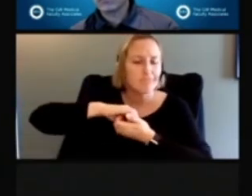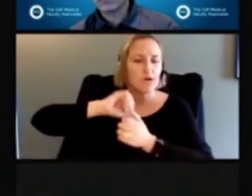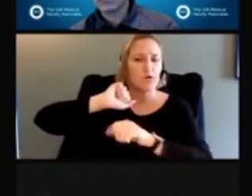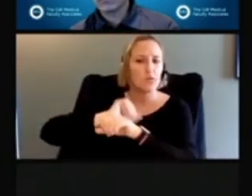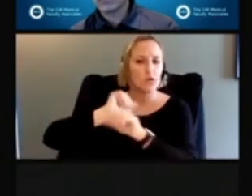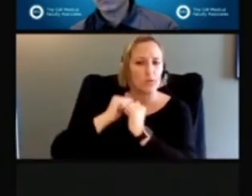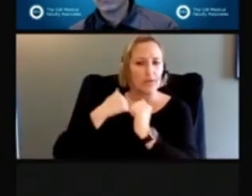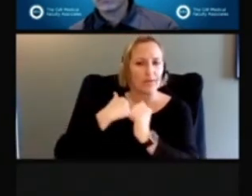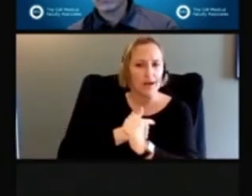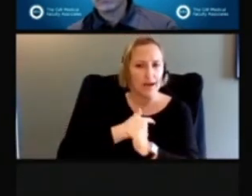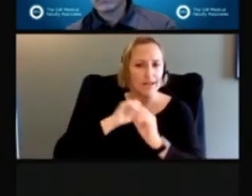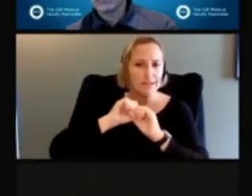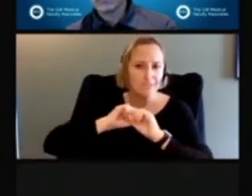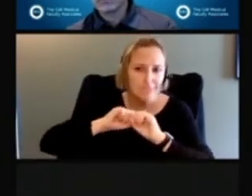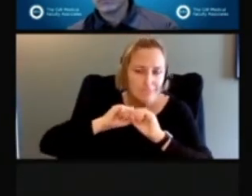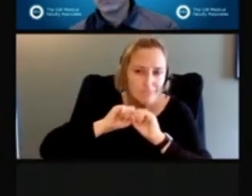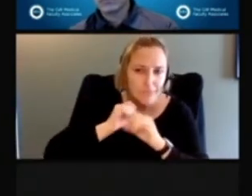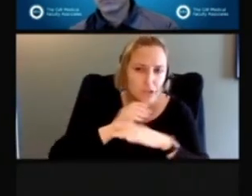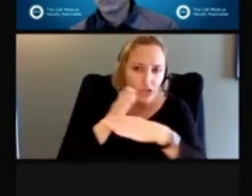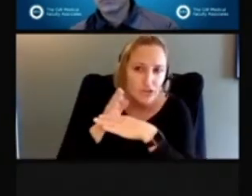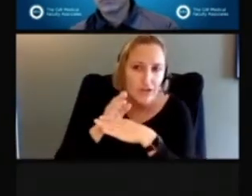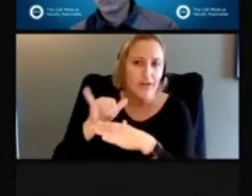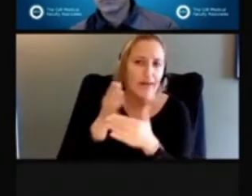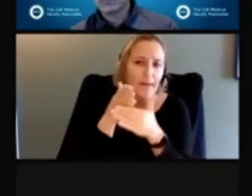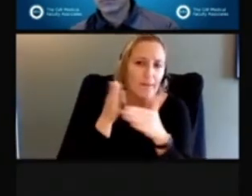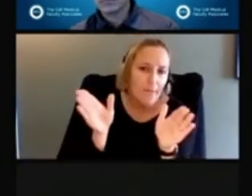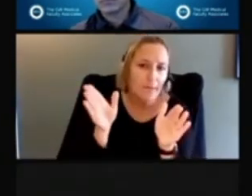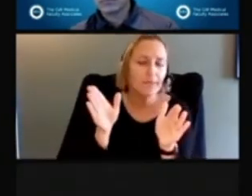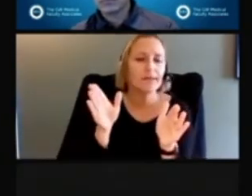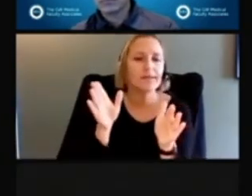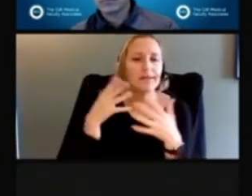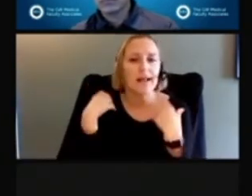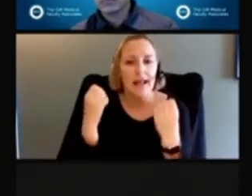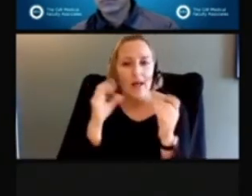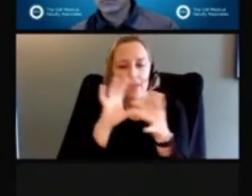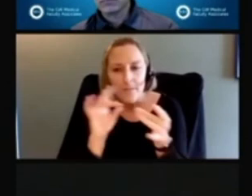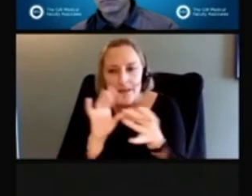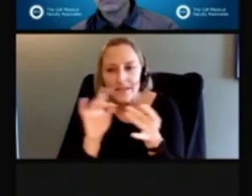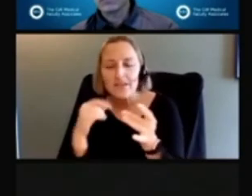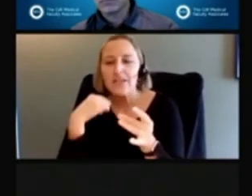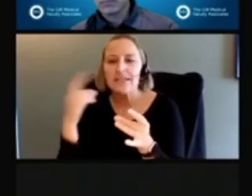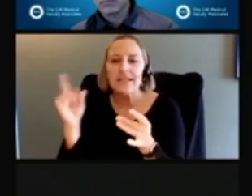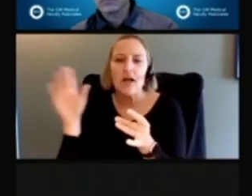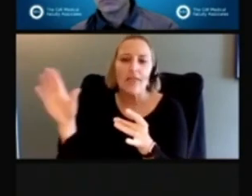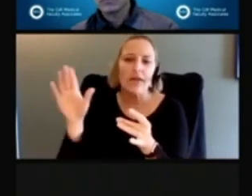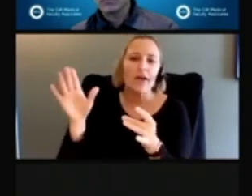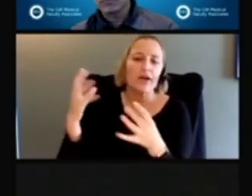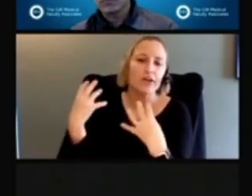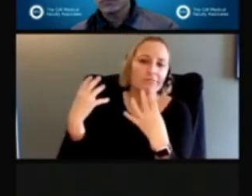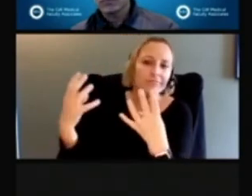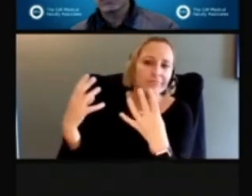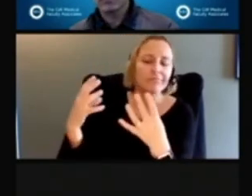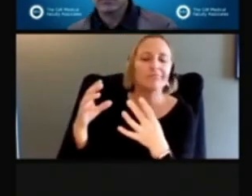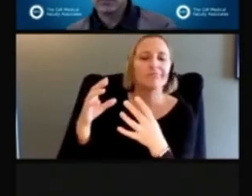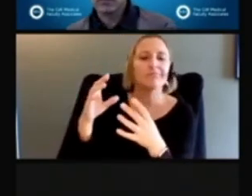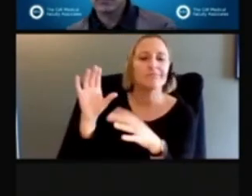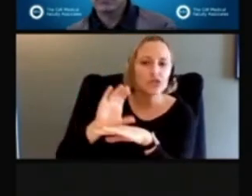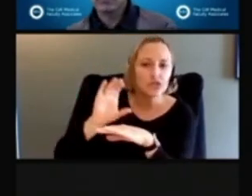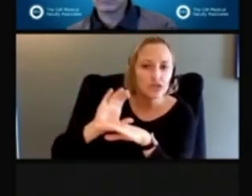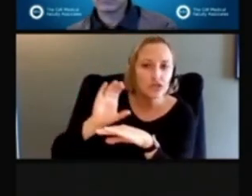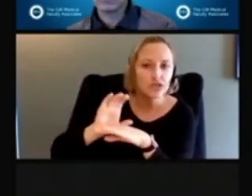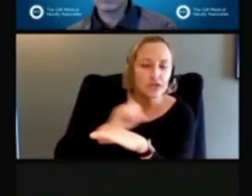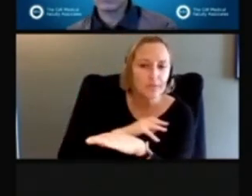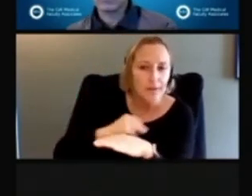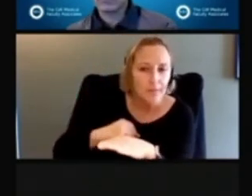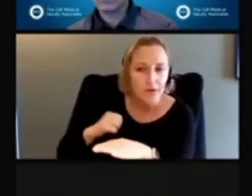public health messages or public service announcements to their congregations or to the populations that they reach. And I